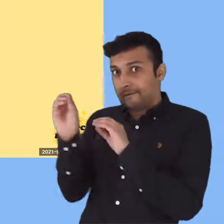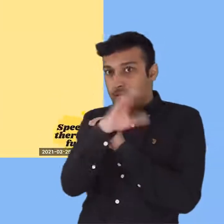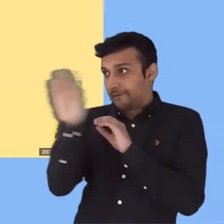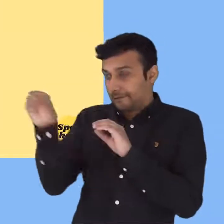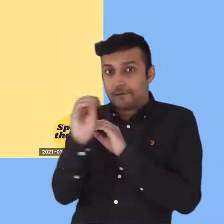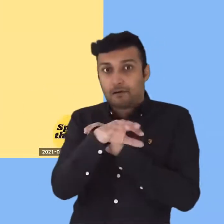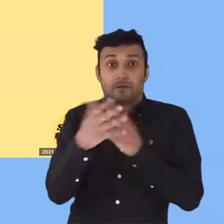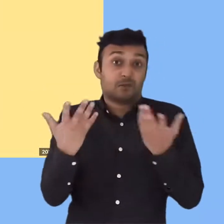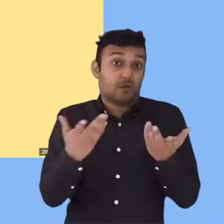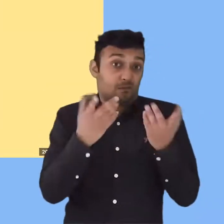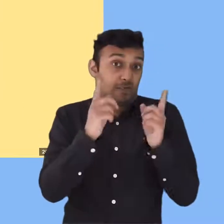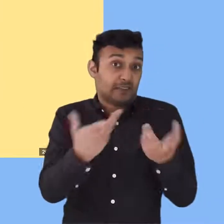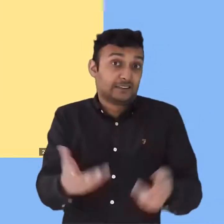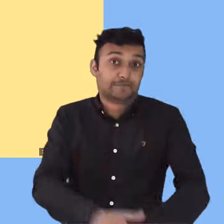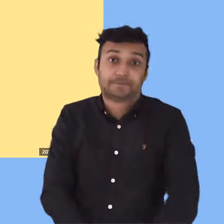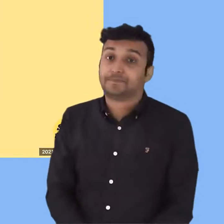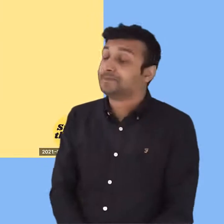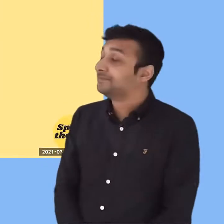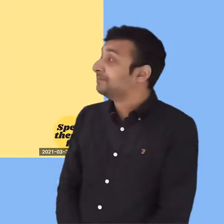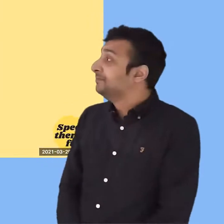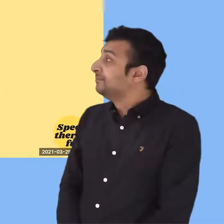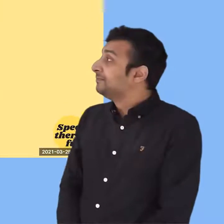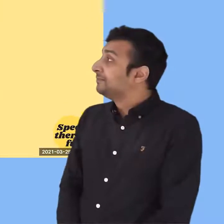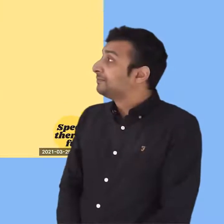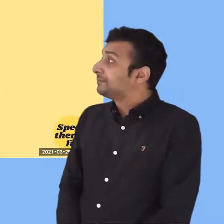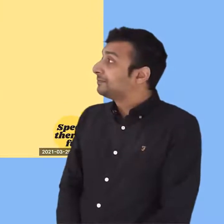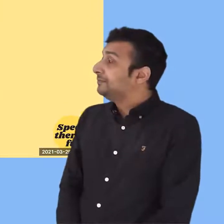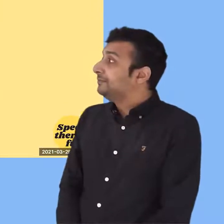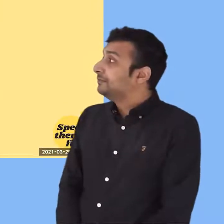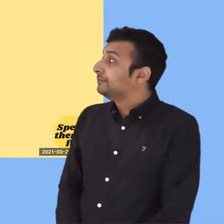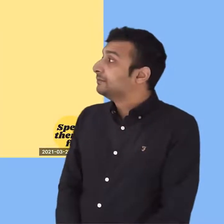and that's another resource you can provide.